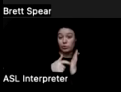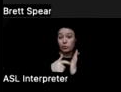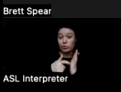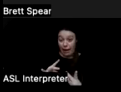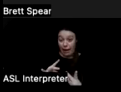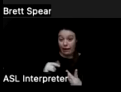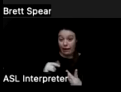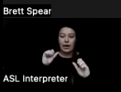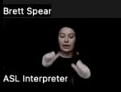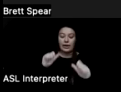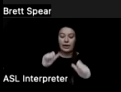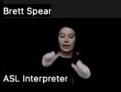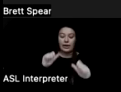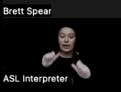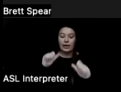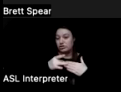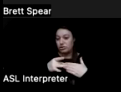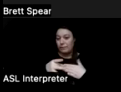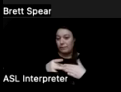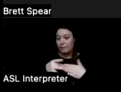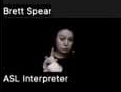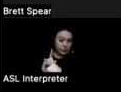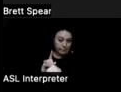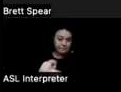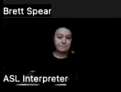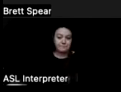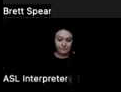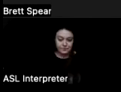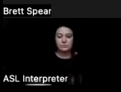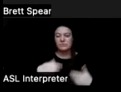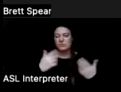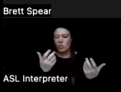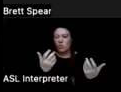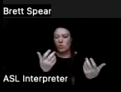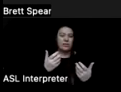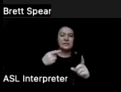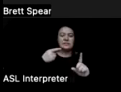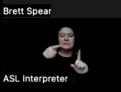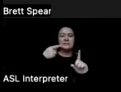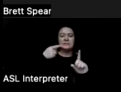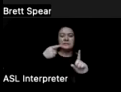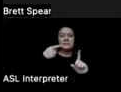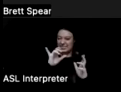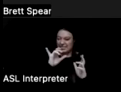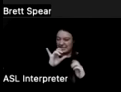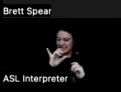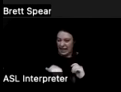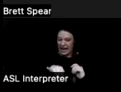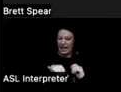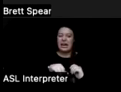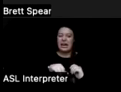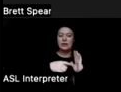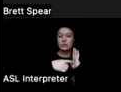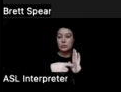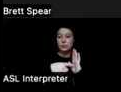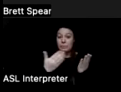the environment of mentorship? And so that really comes to, one of the things that might be